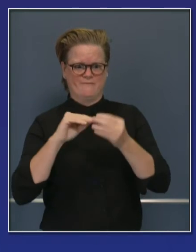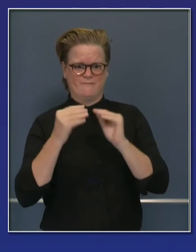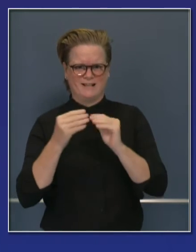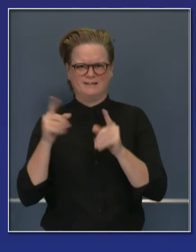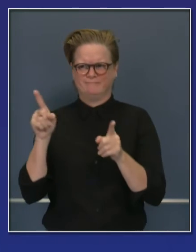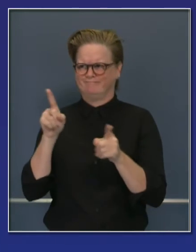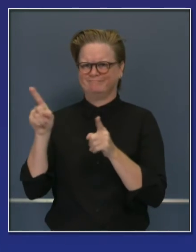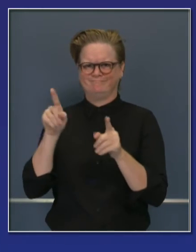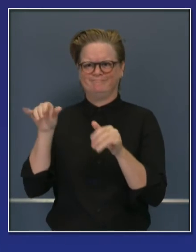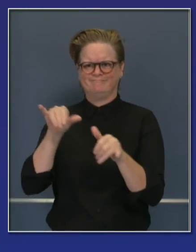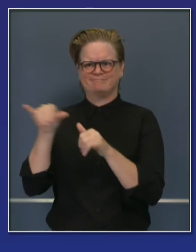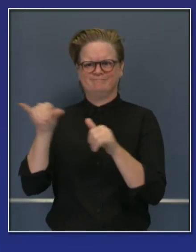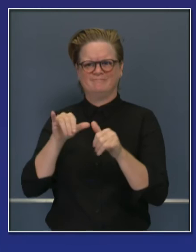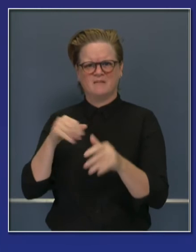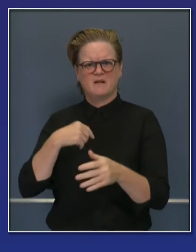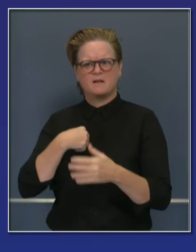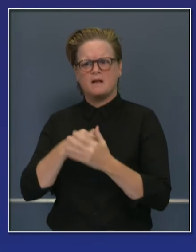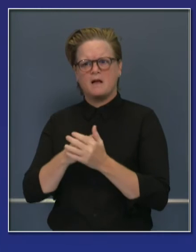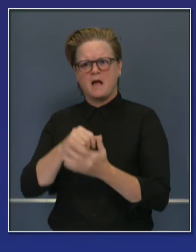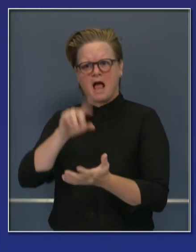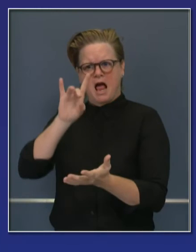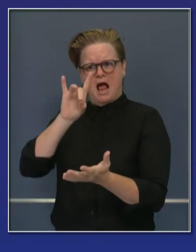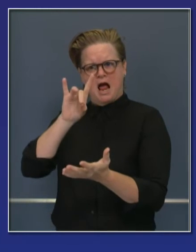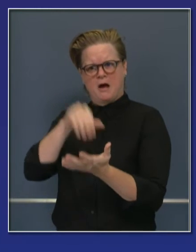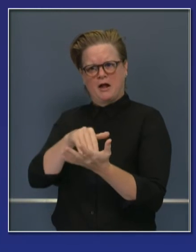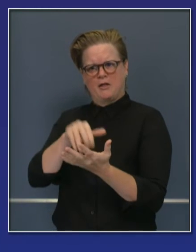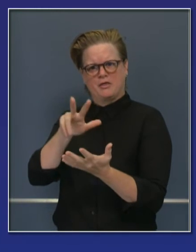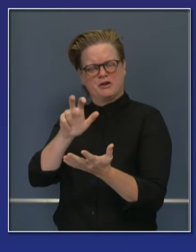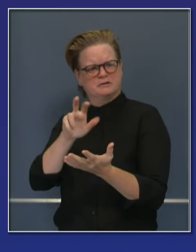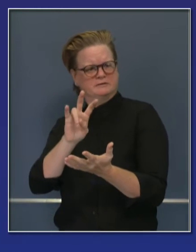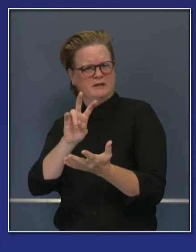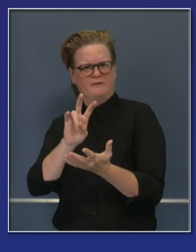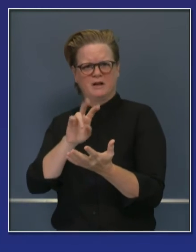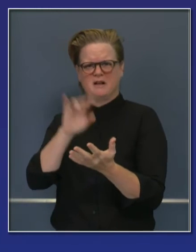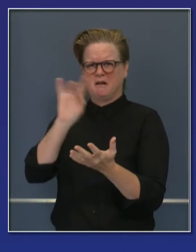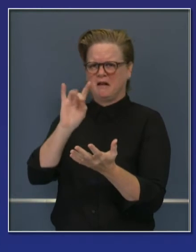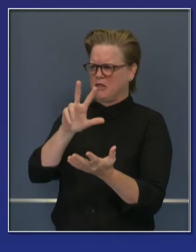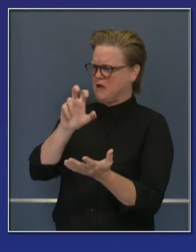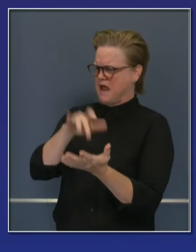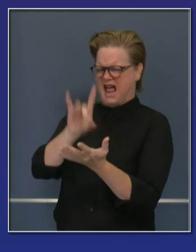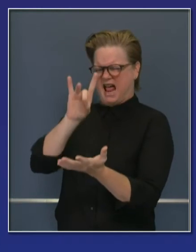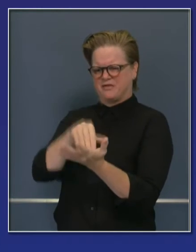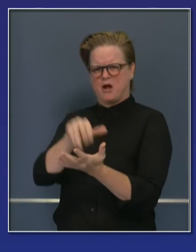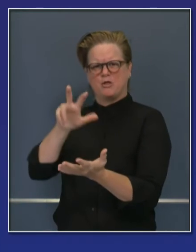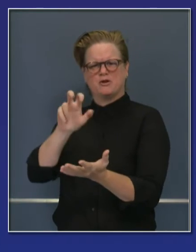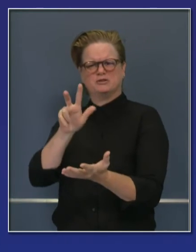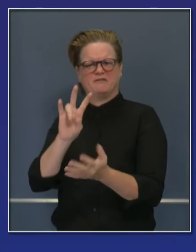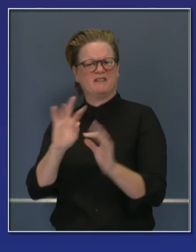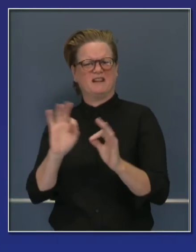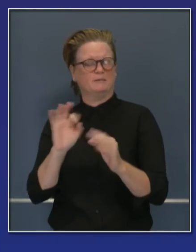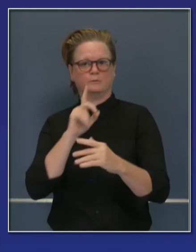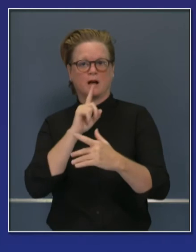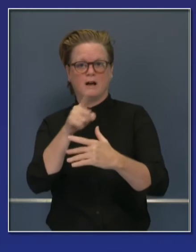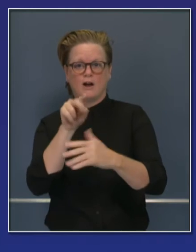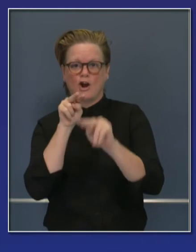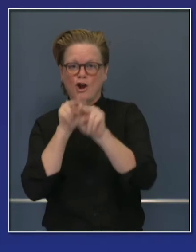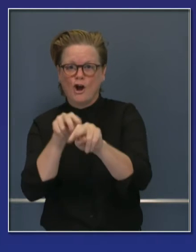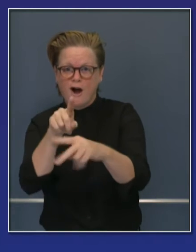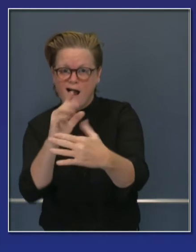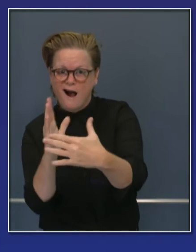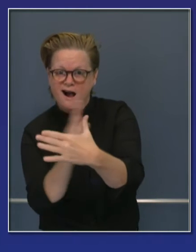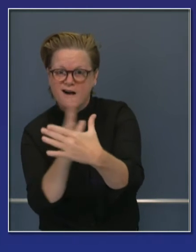small compared to that 7-day average. Always look at the 7 and 14-day averages. That 7-day average getting close to